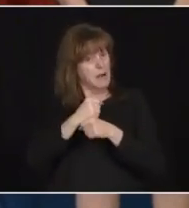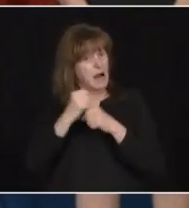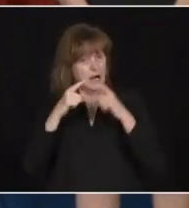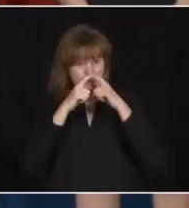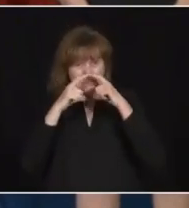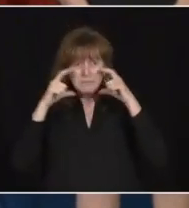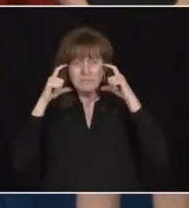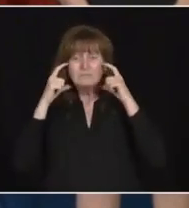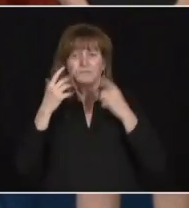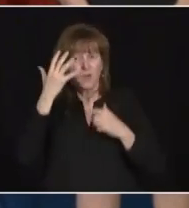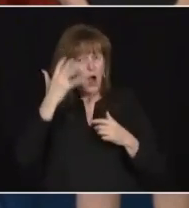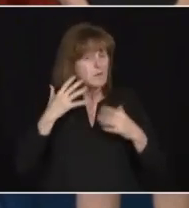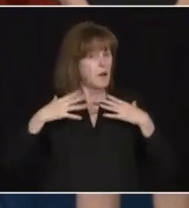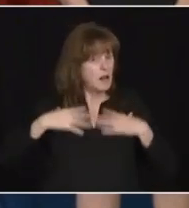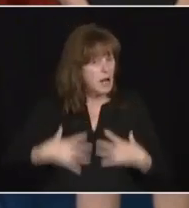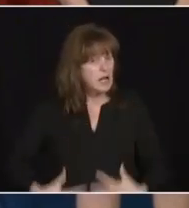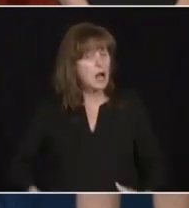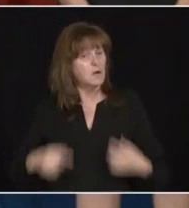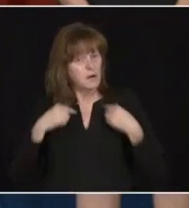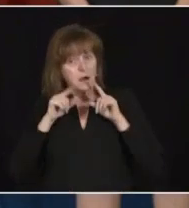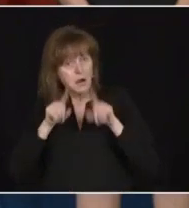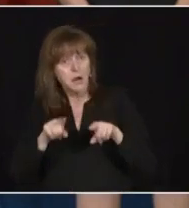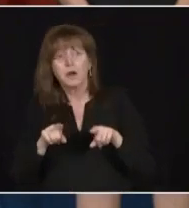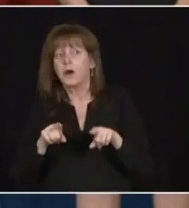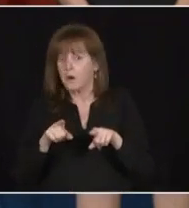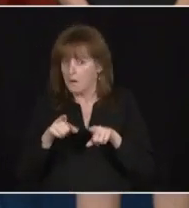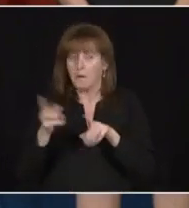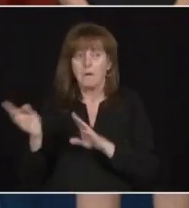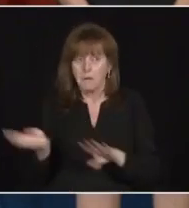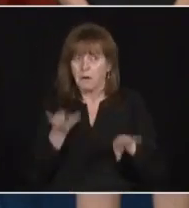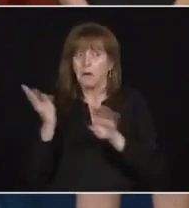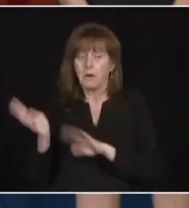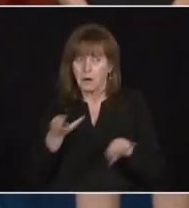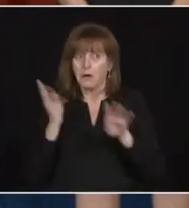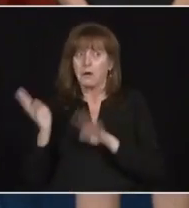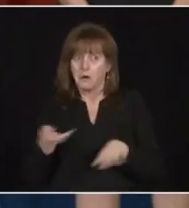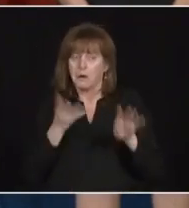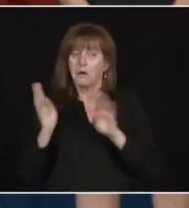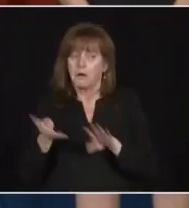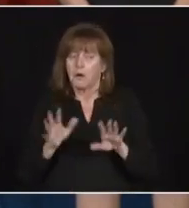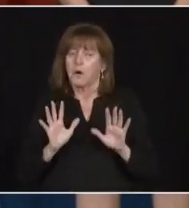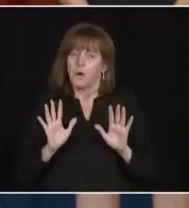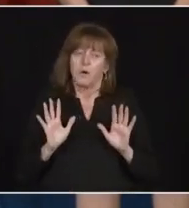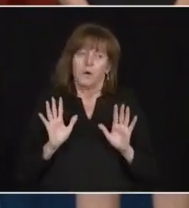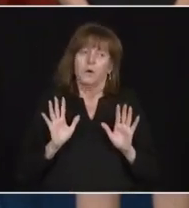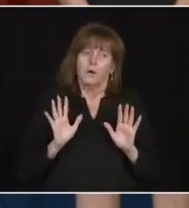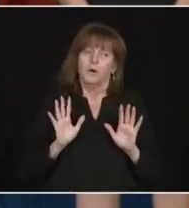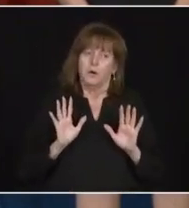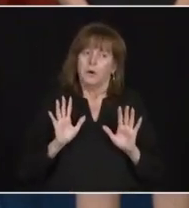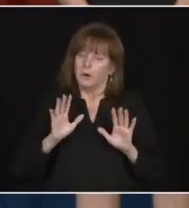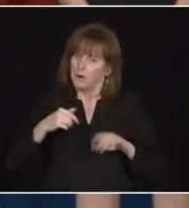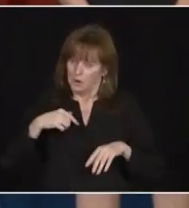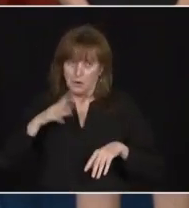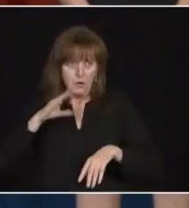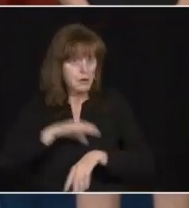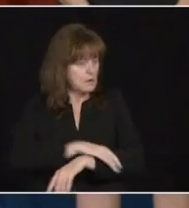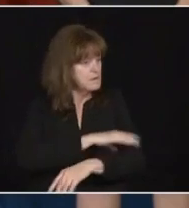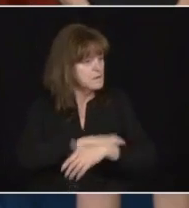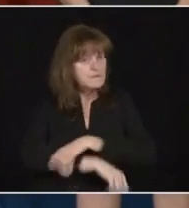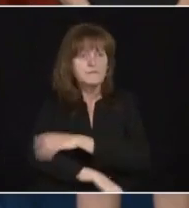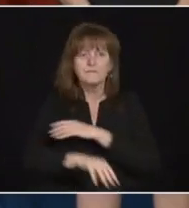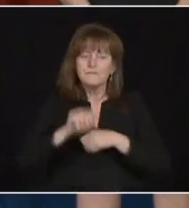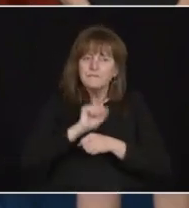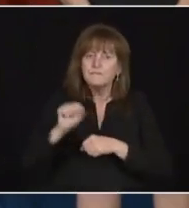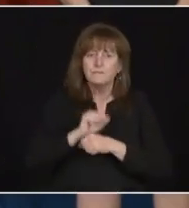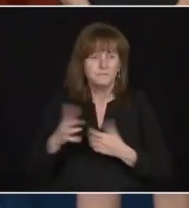how they're coming along. But it's all hands on deck. And as every day goes by, more and more calls are